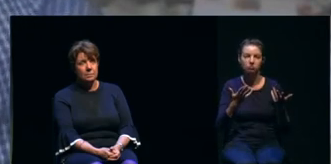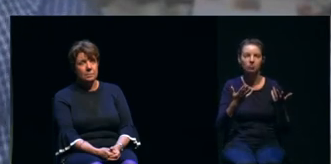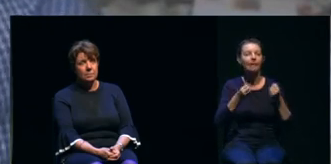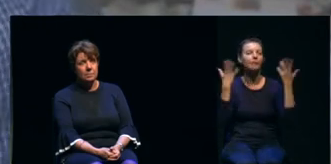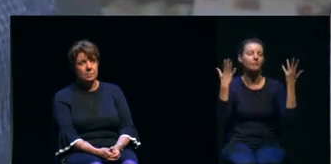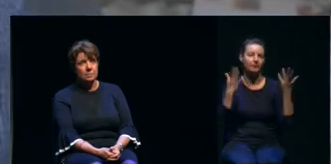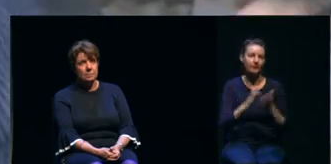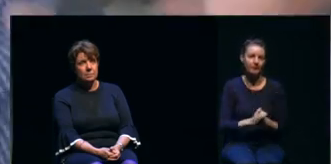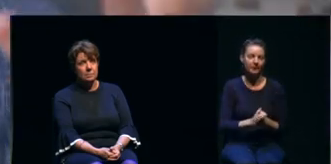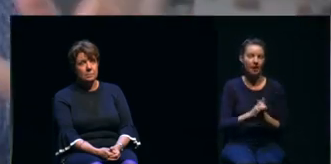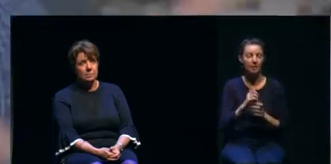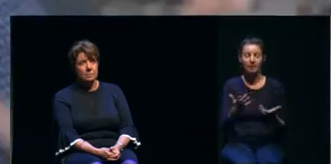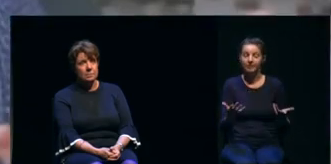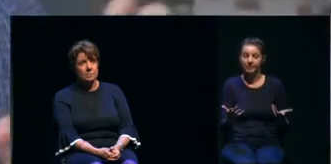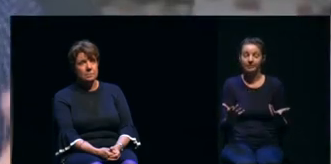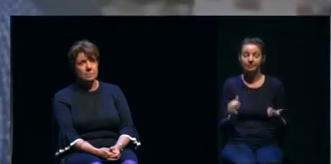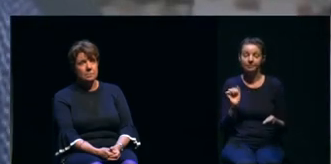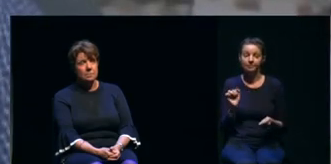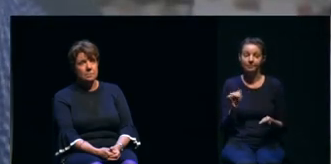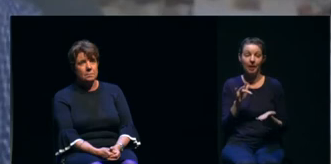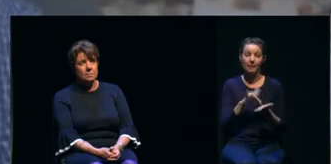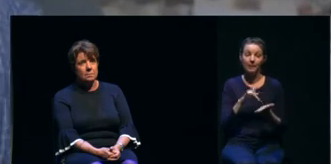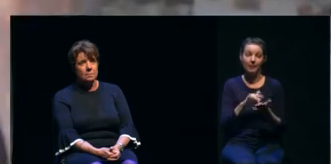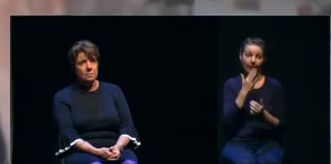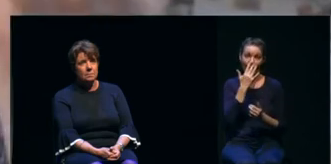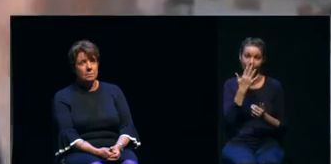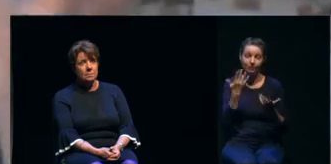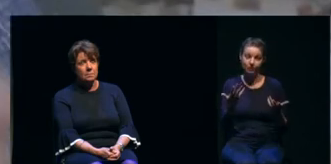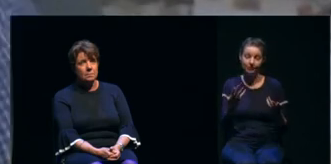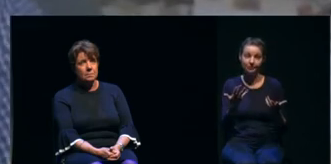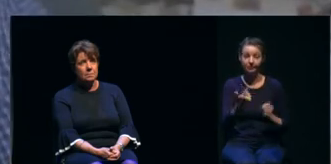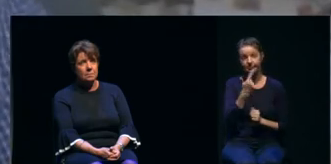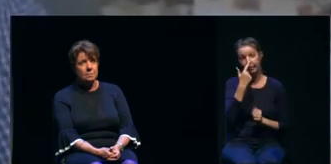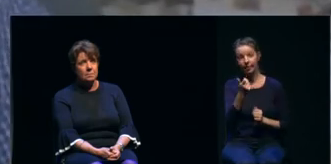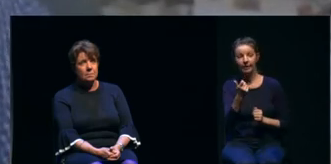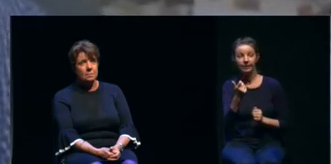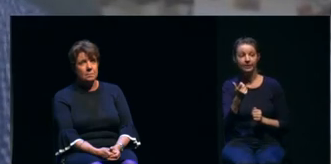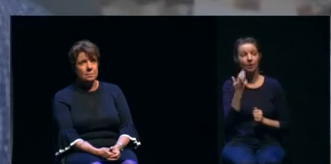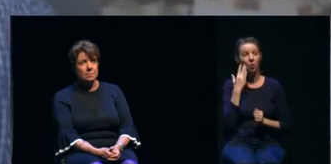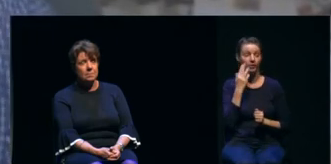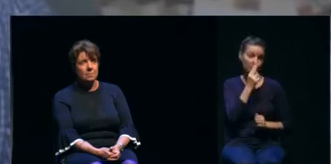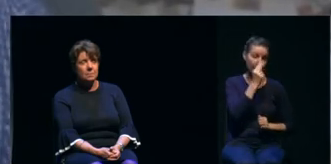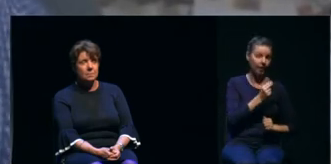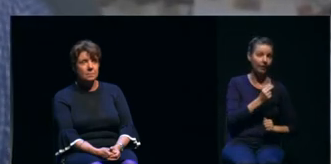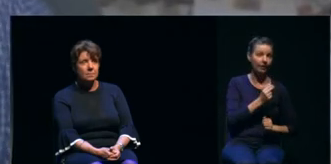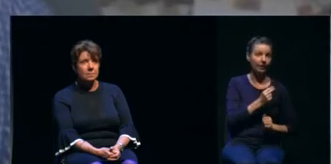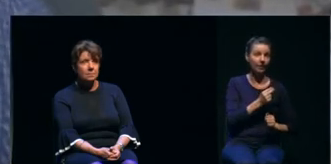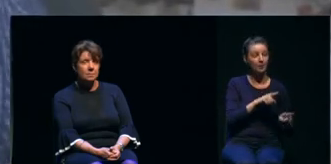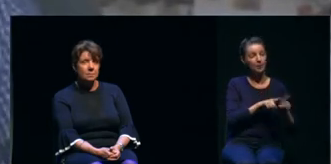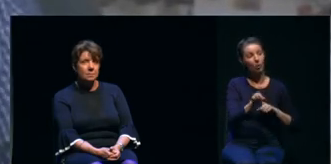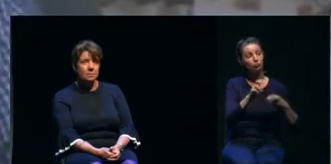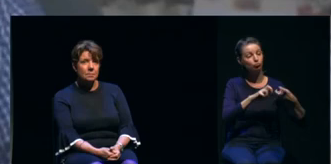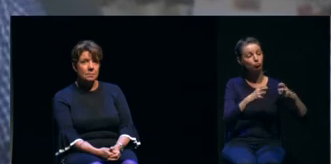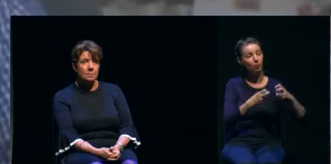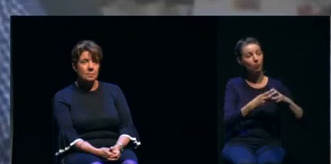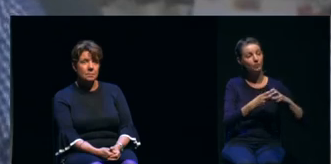Like, kind of like this is the business of middle age, I realise. The kind of the luxury, if you will, that you have when you're younger is that most of the problems that you have